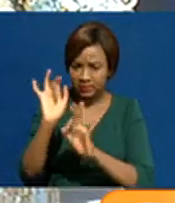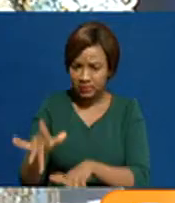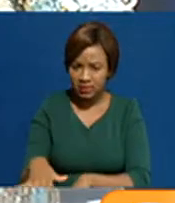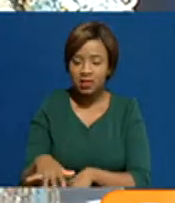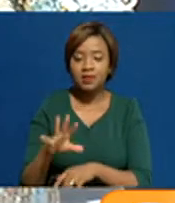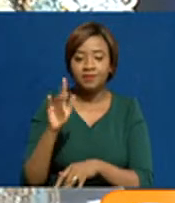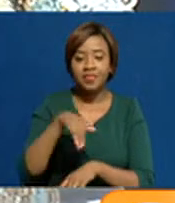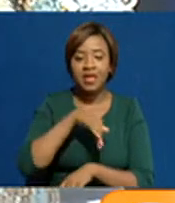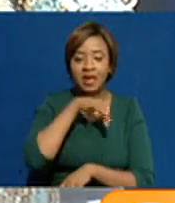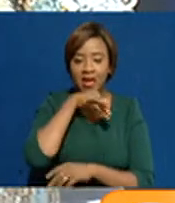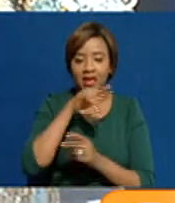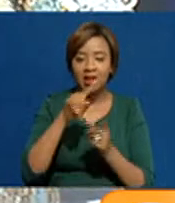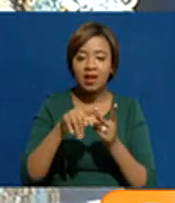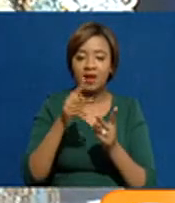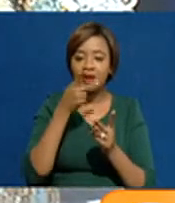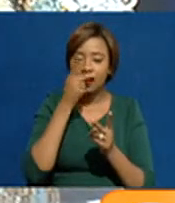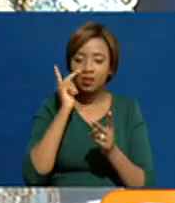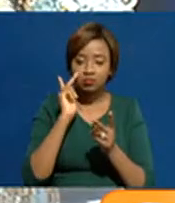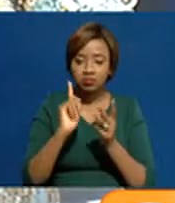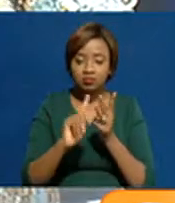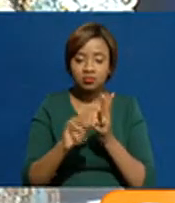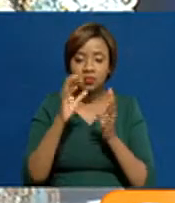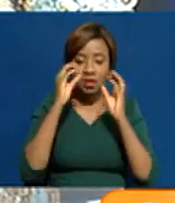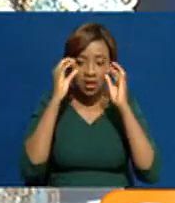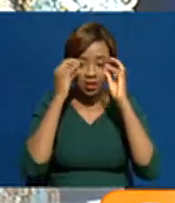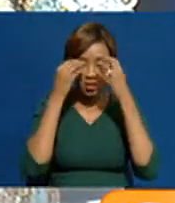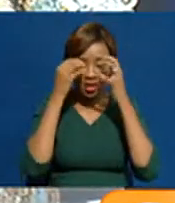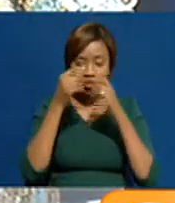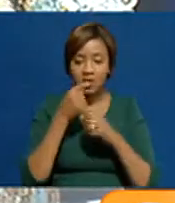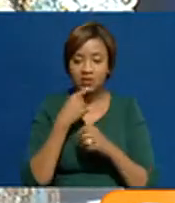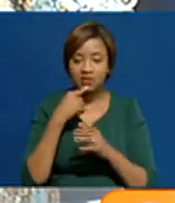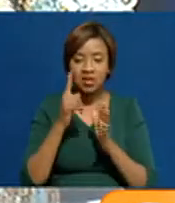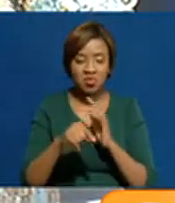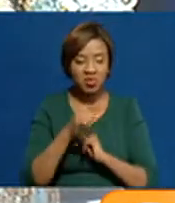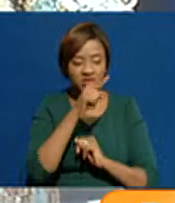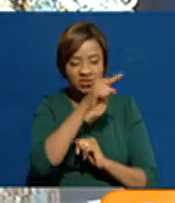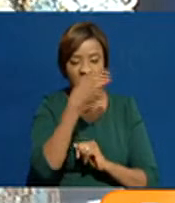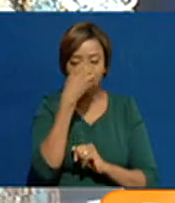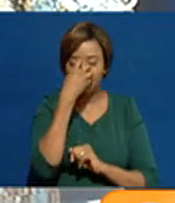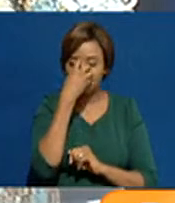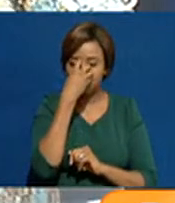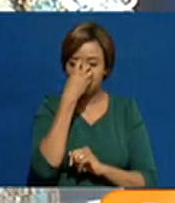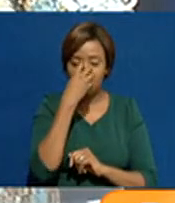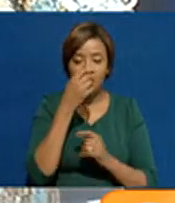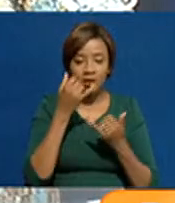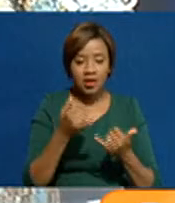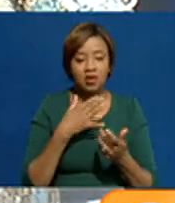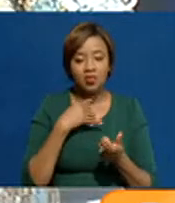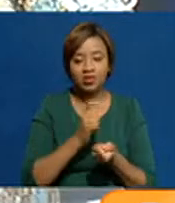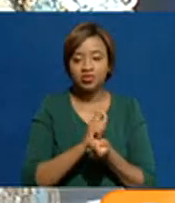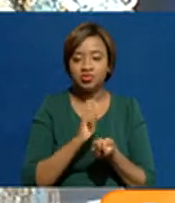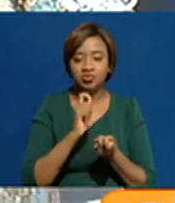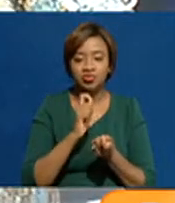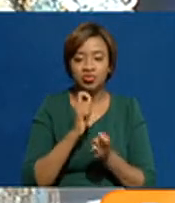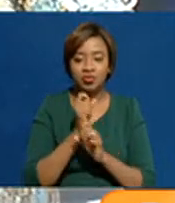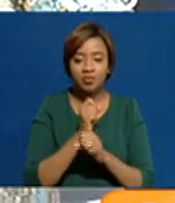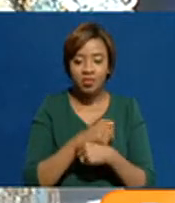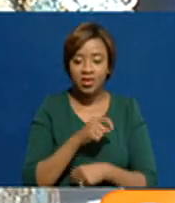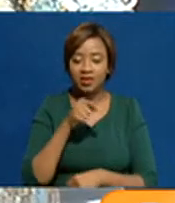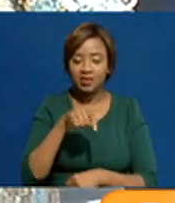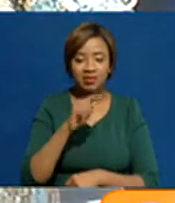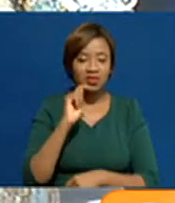Raila Odinga, Kalonzo Musyoka and Martha Karua accused the president of turning the country into a police